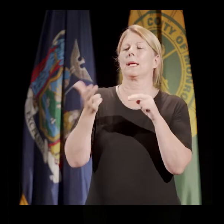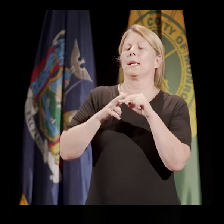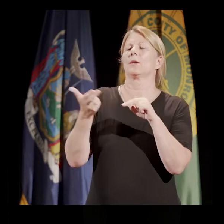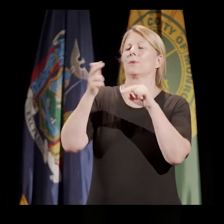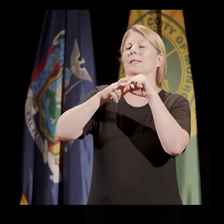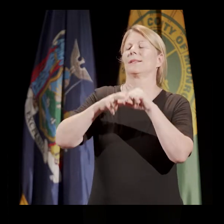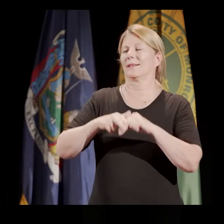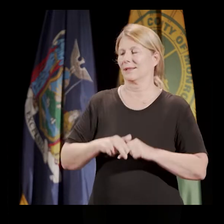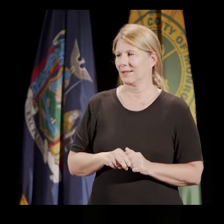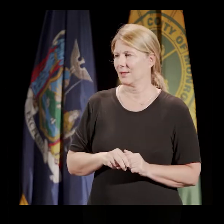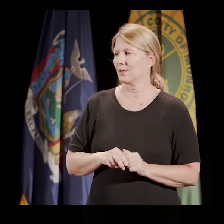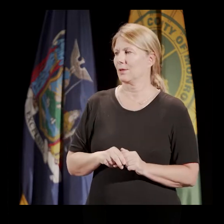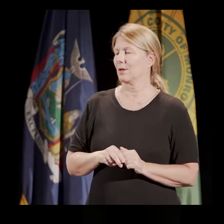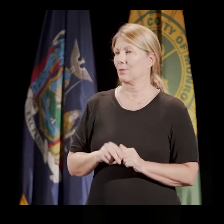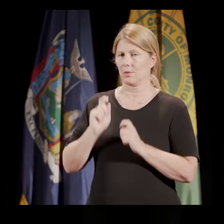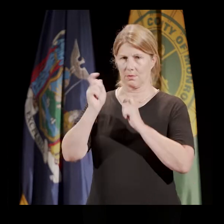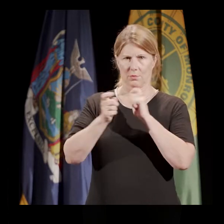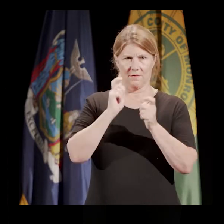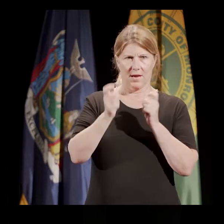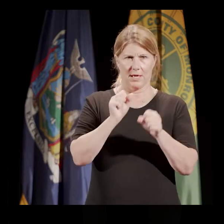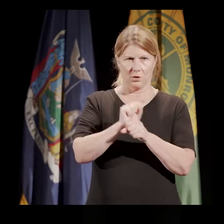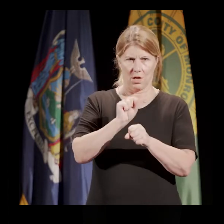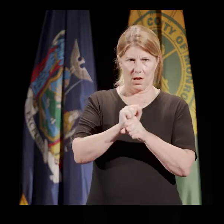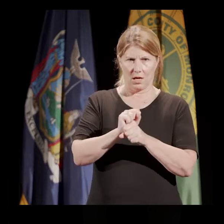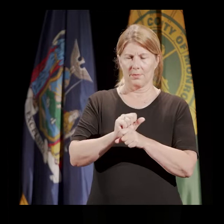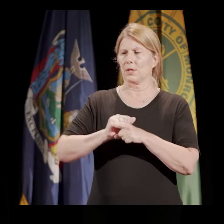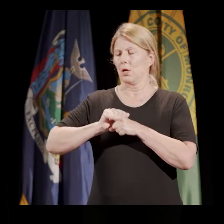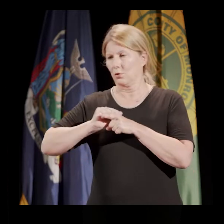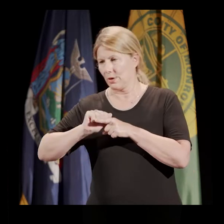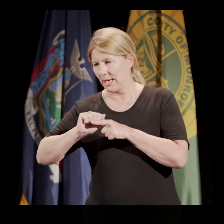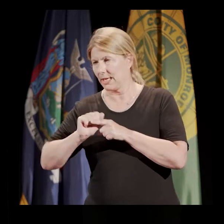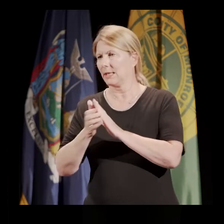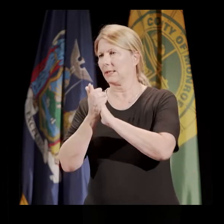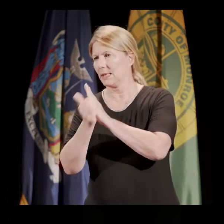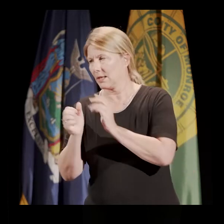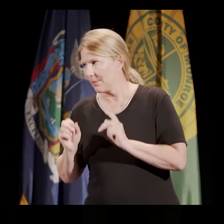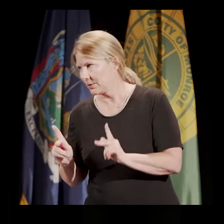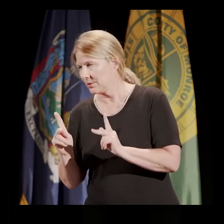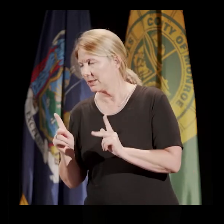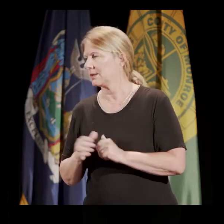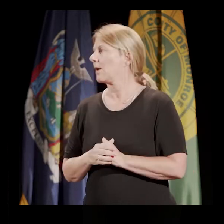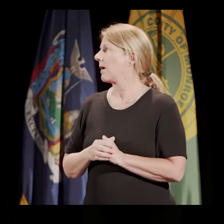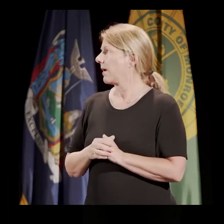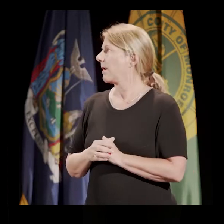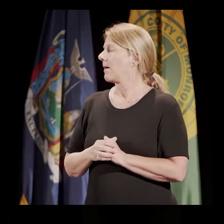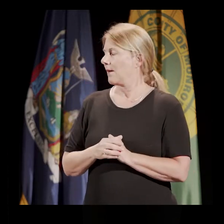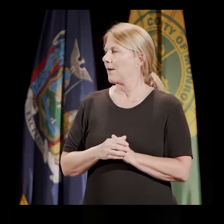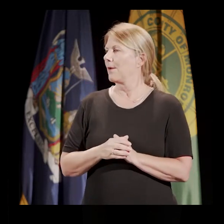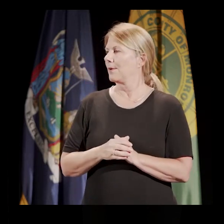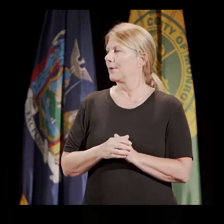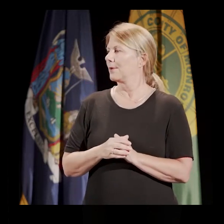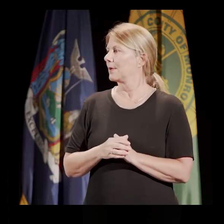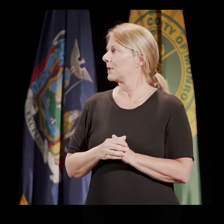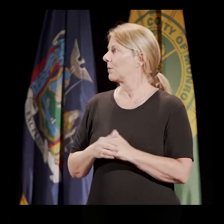Opportunity program. We will also be providing job training skill opportunities for young people who may be preparing for that next job.